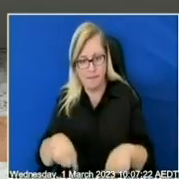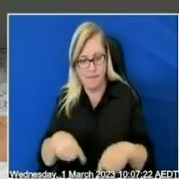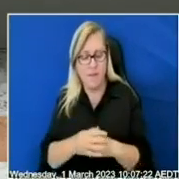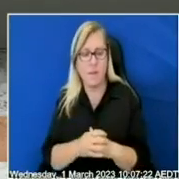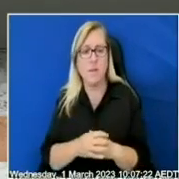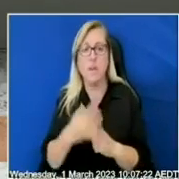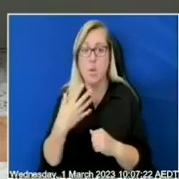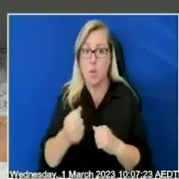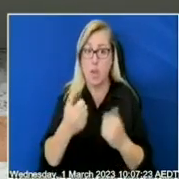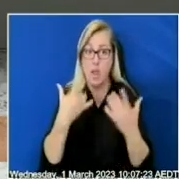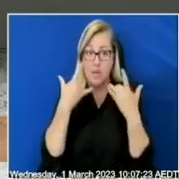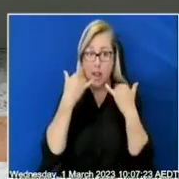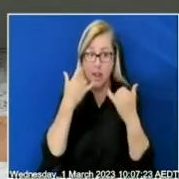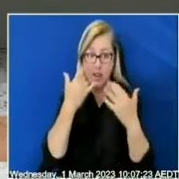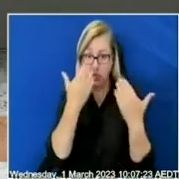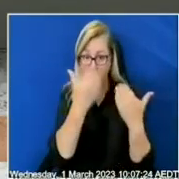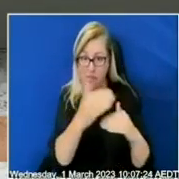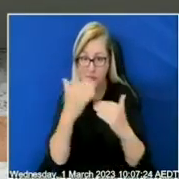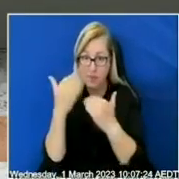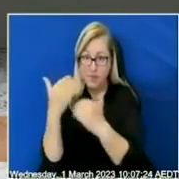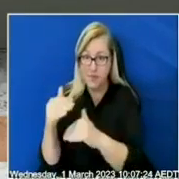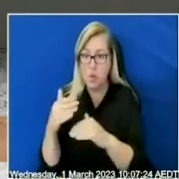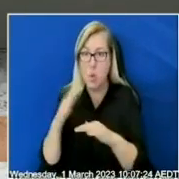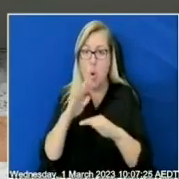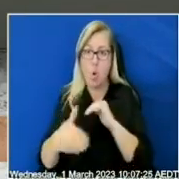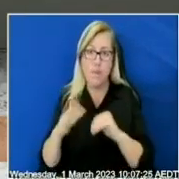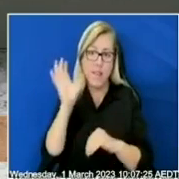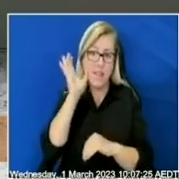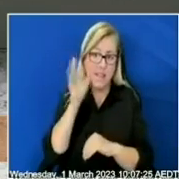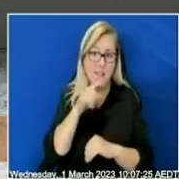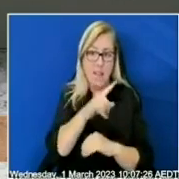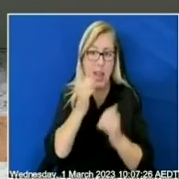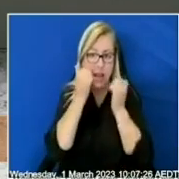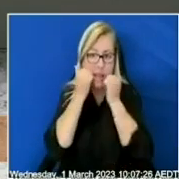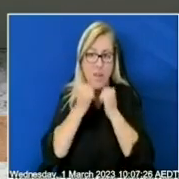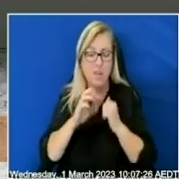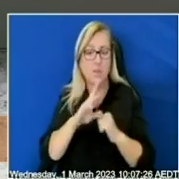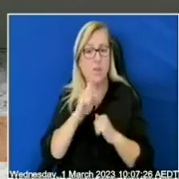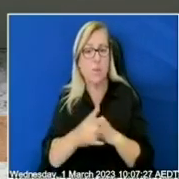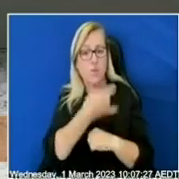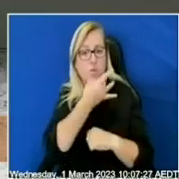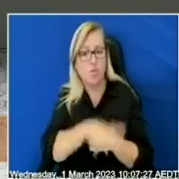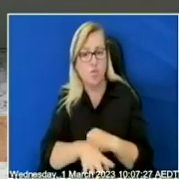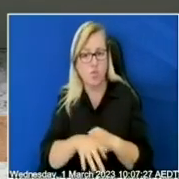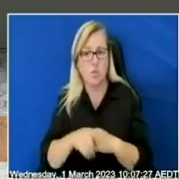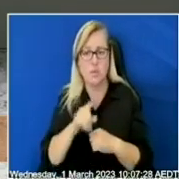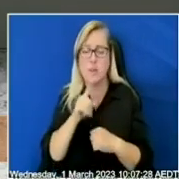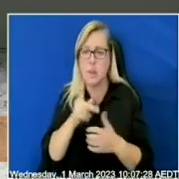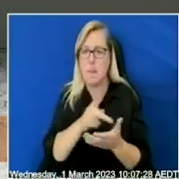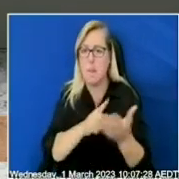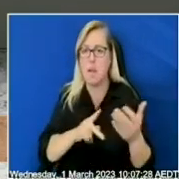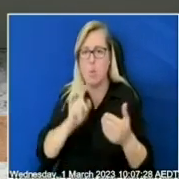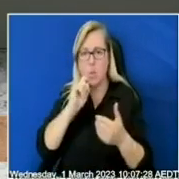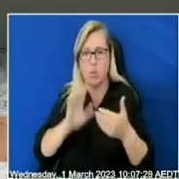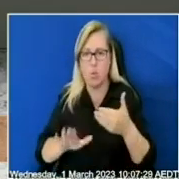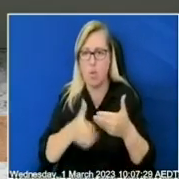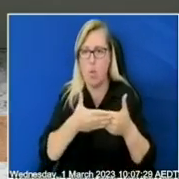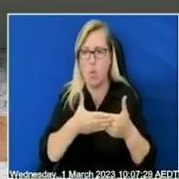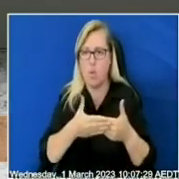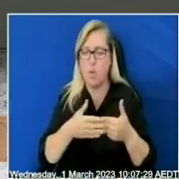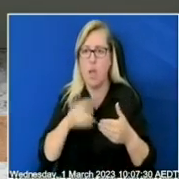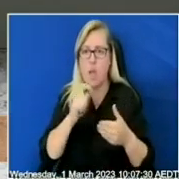children, parts of our hearings will be closed, and we'll be seeking sensitivity orders to redact certain